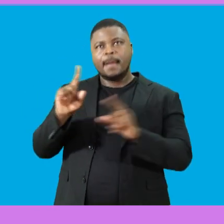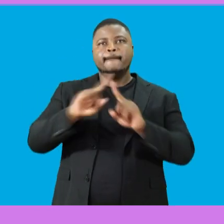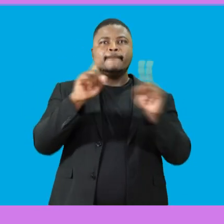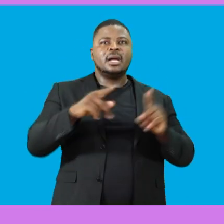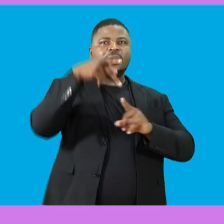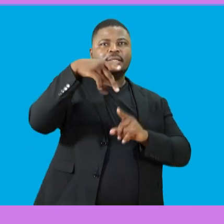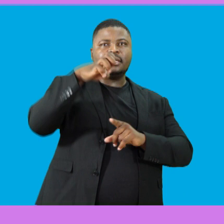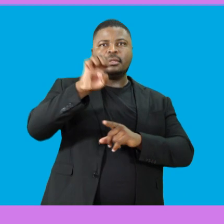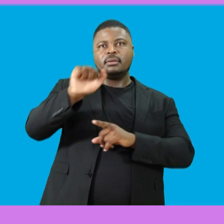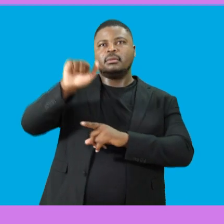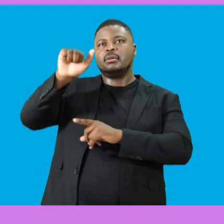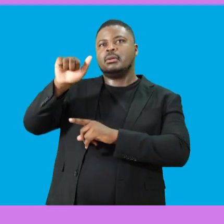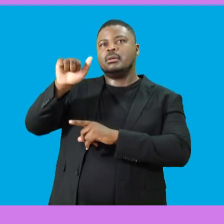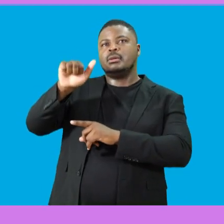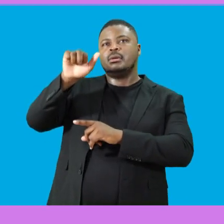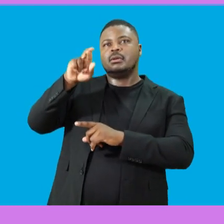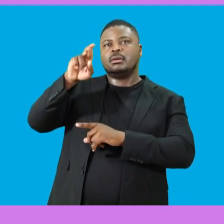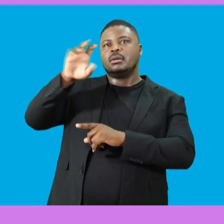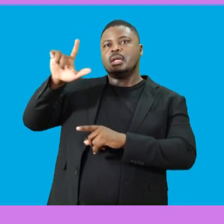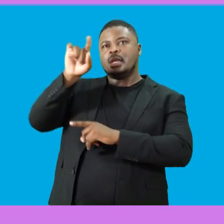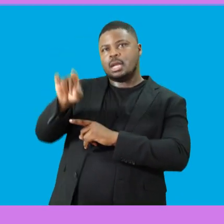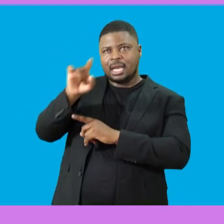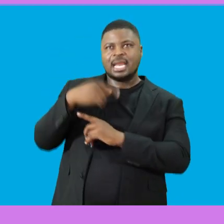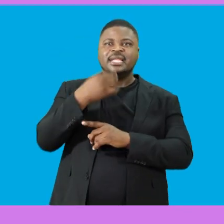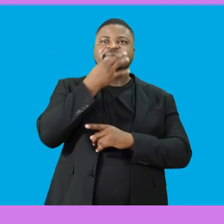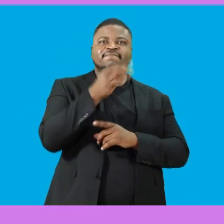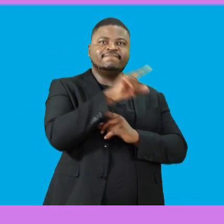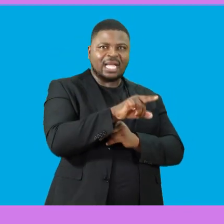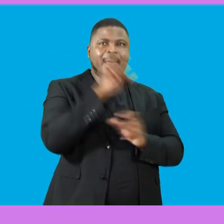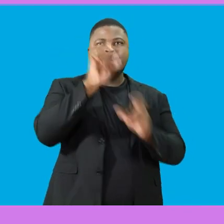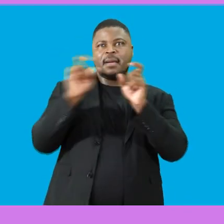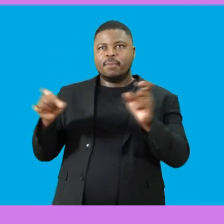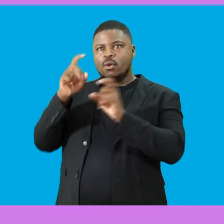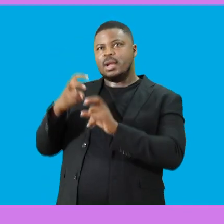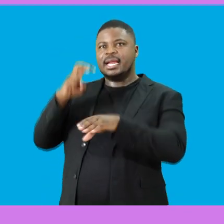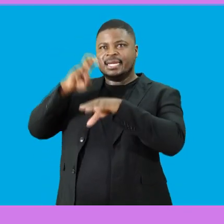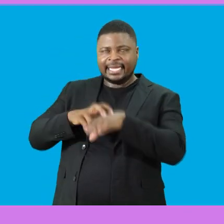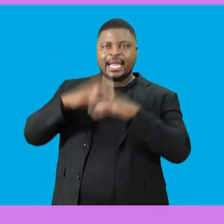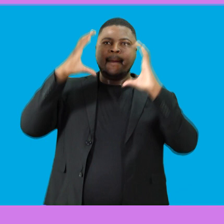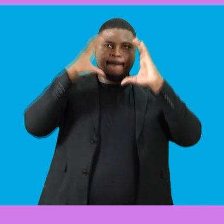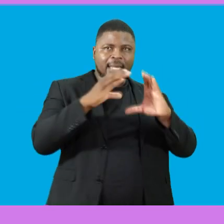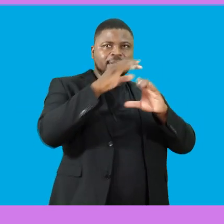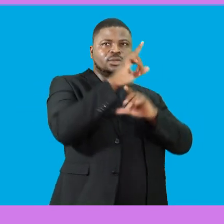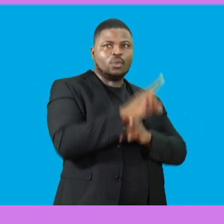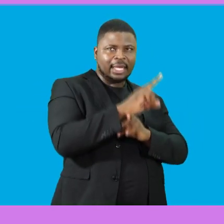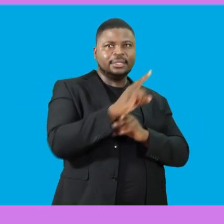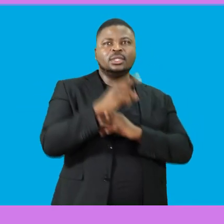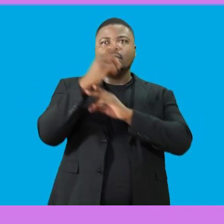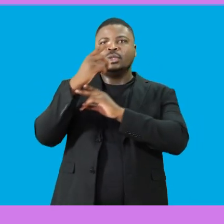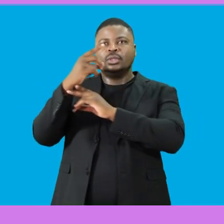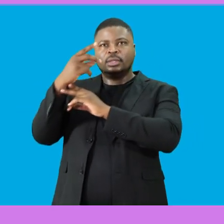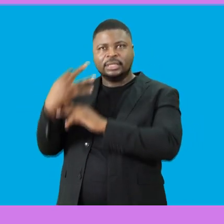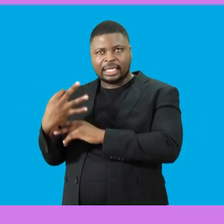be in a bus. Pearl claims that only one bus will be needed if the people in bus 1, we have